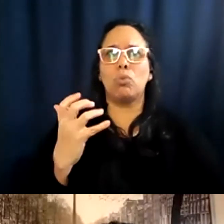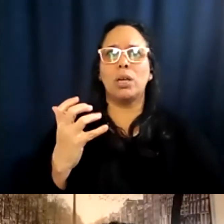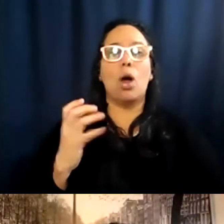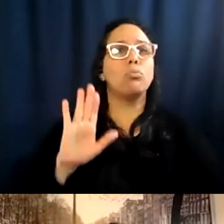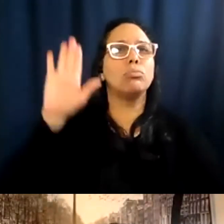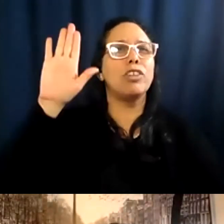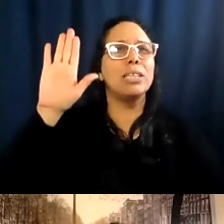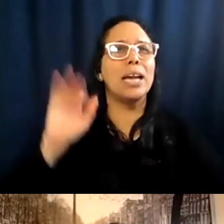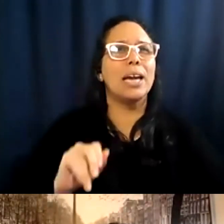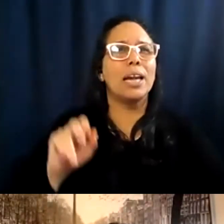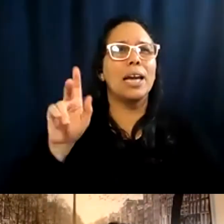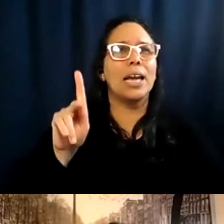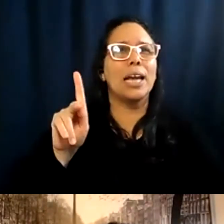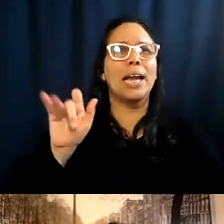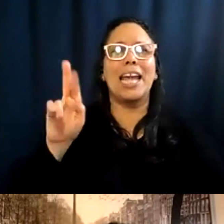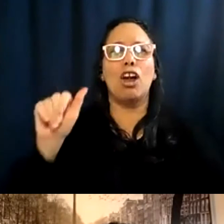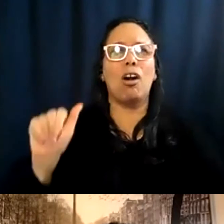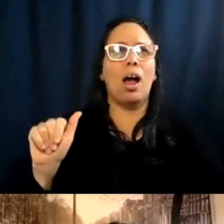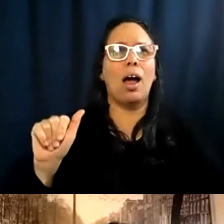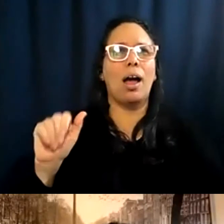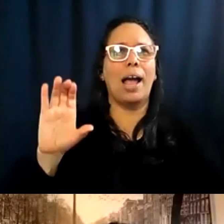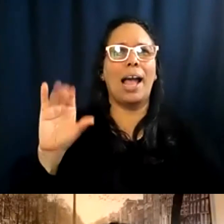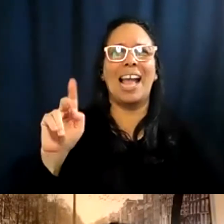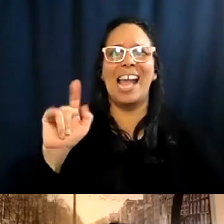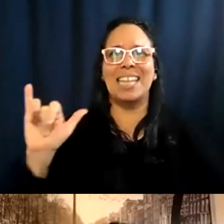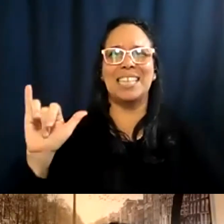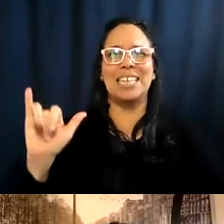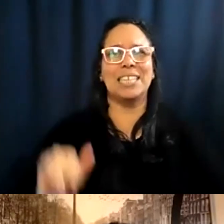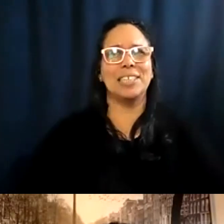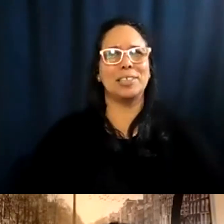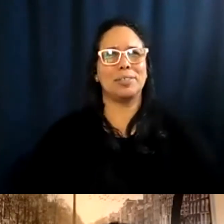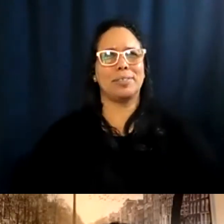think Kira Kenty, we